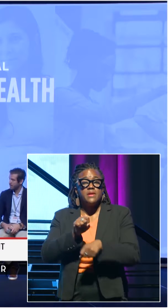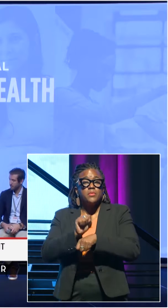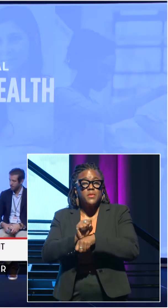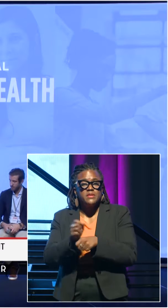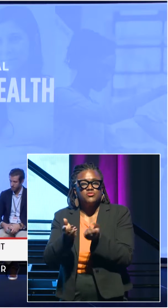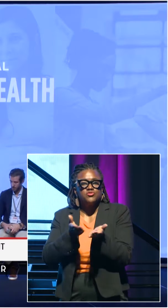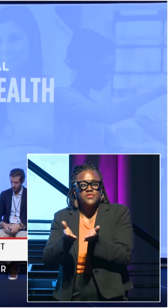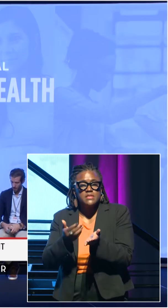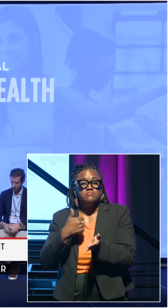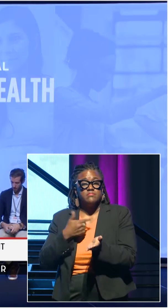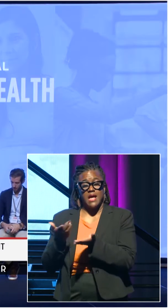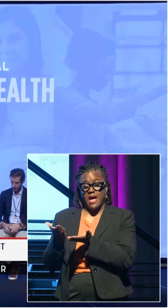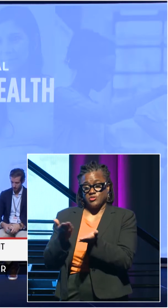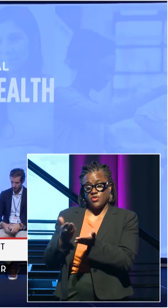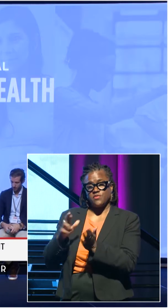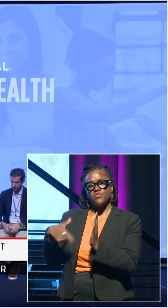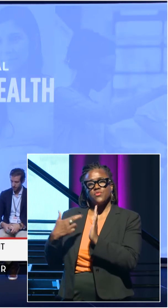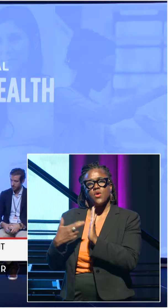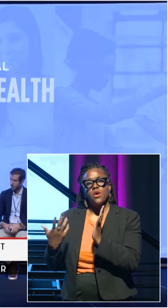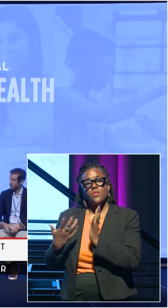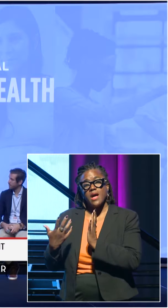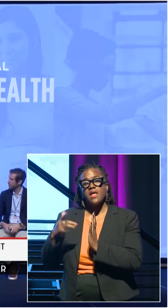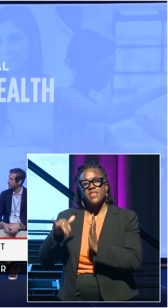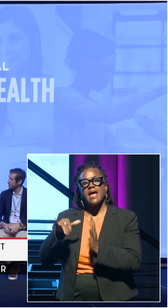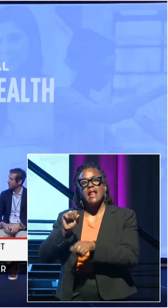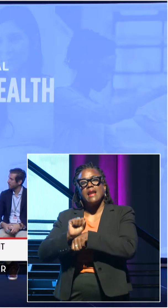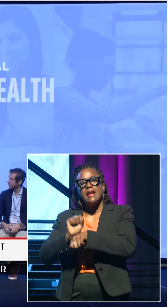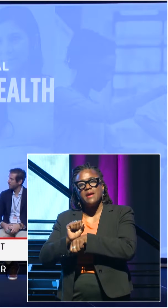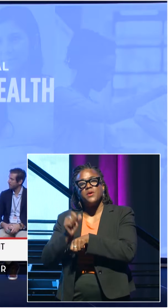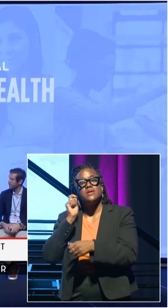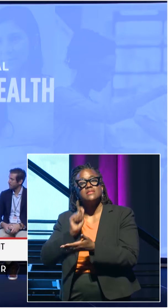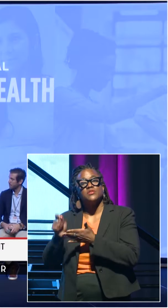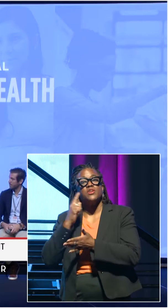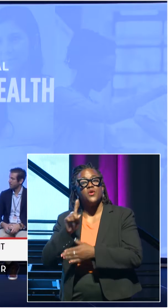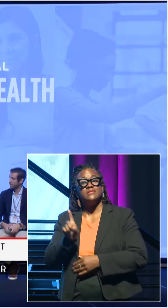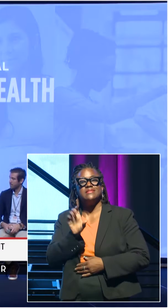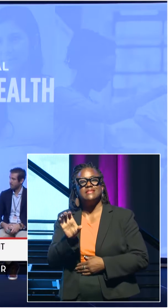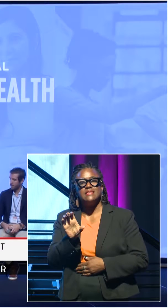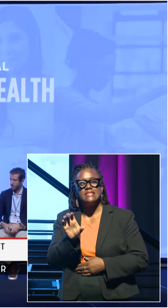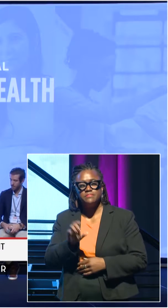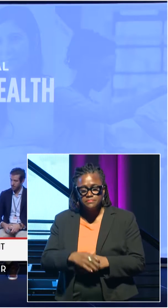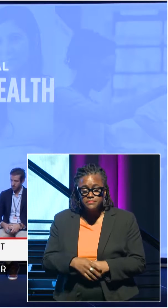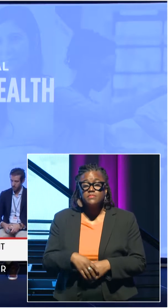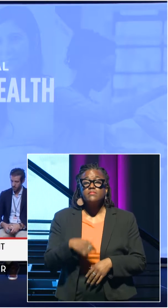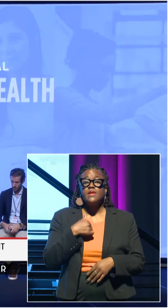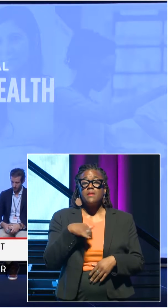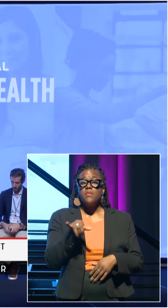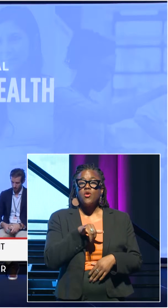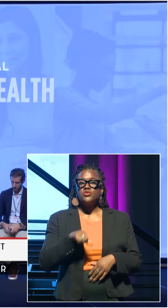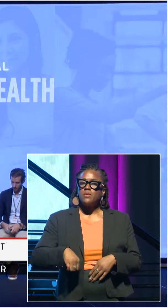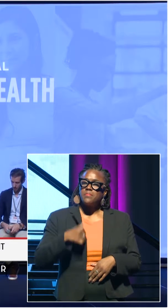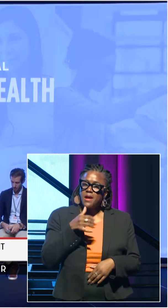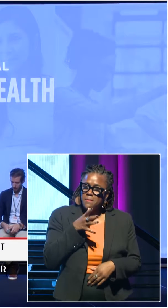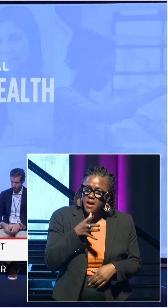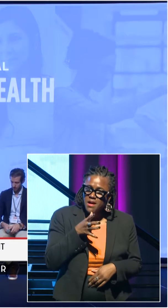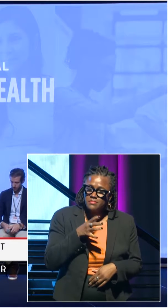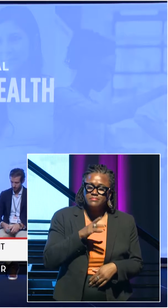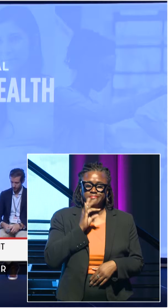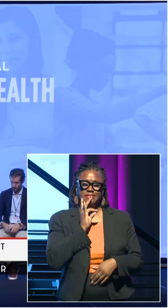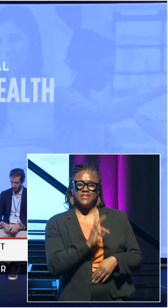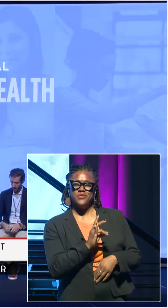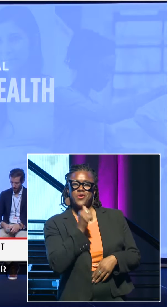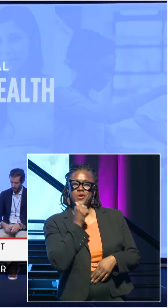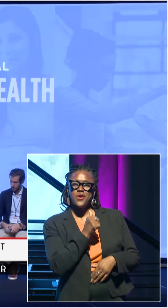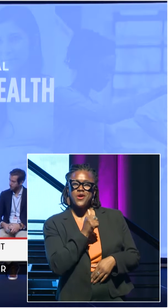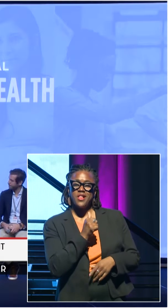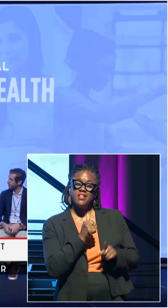Services, where I serve in the role as the State Labor Secretary for the District of Columbia. I'm also a proud mom of a 7-year-old